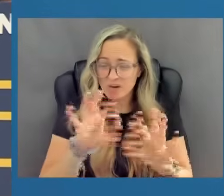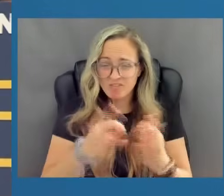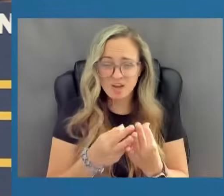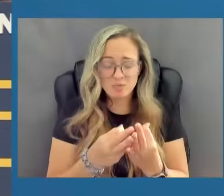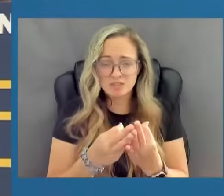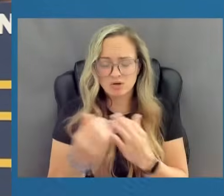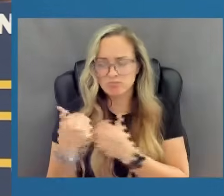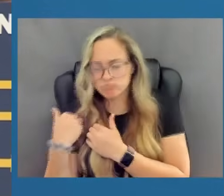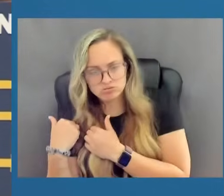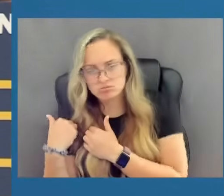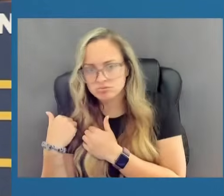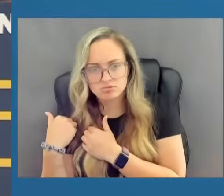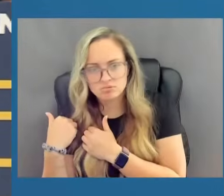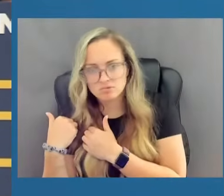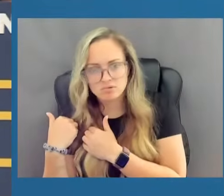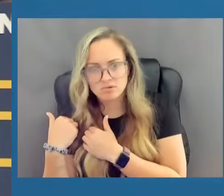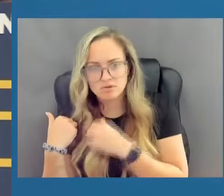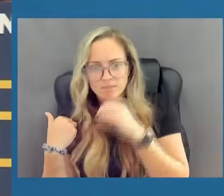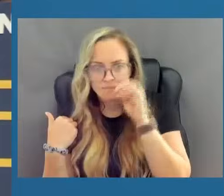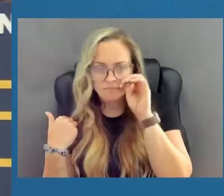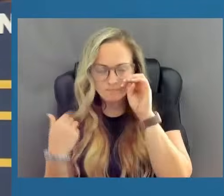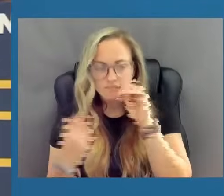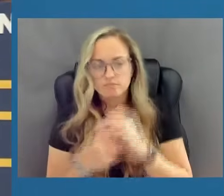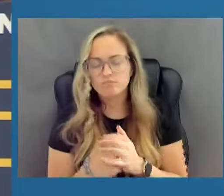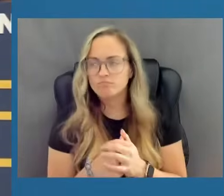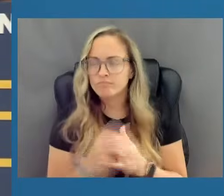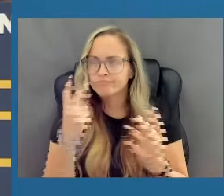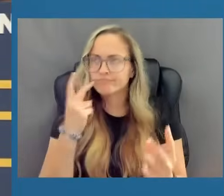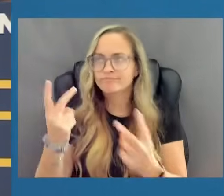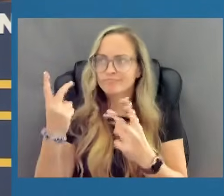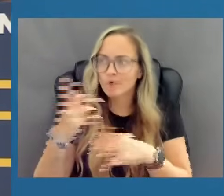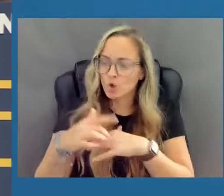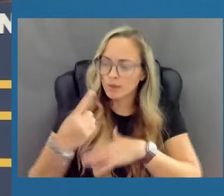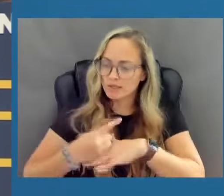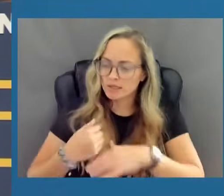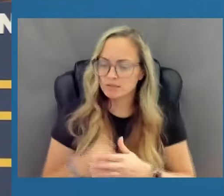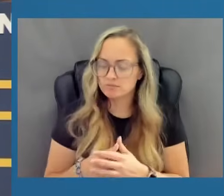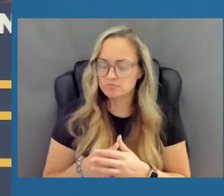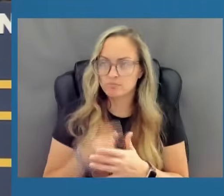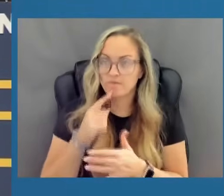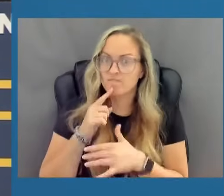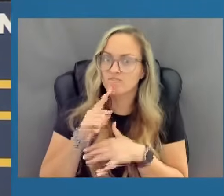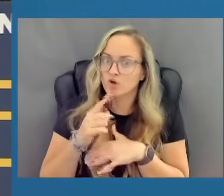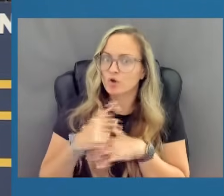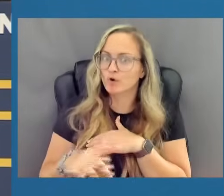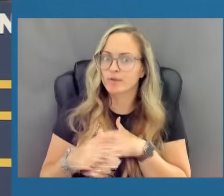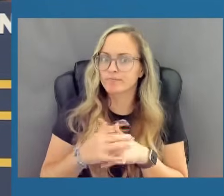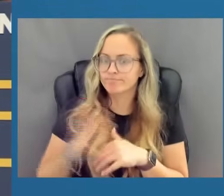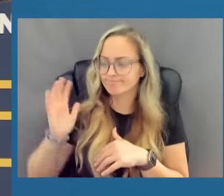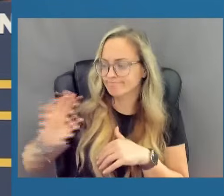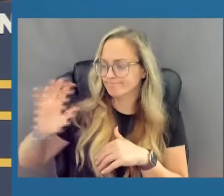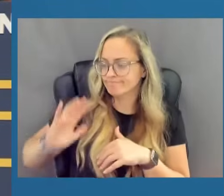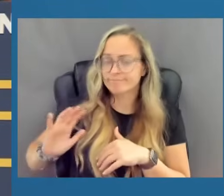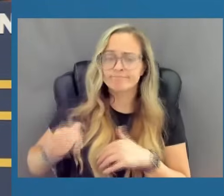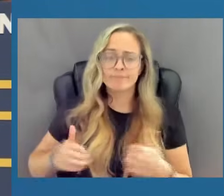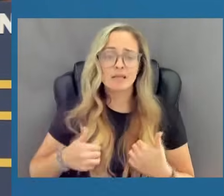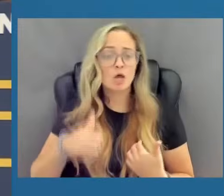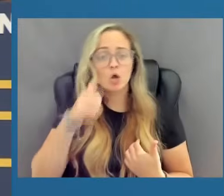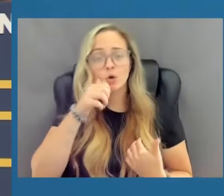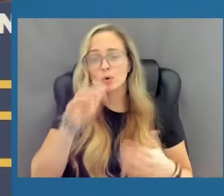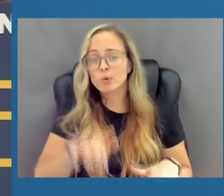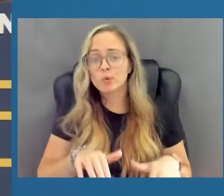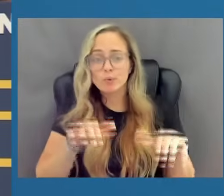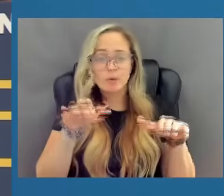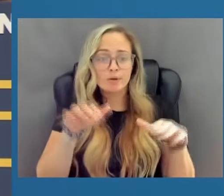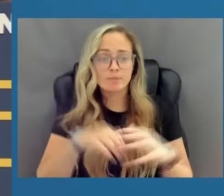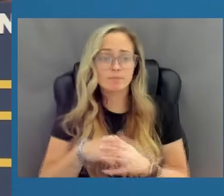sometimes. And I reflect back on my early days, very early, little girl growing up